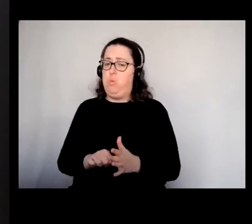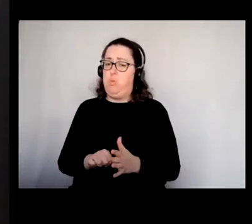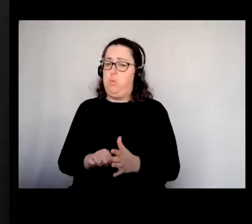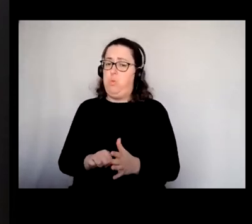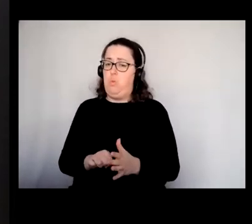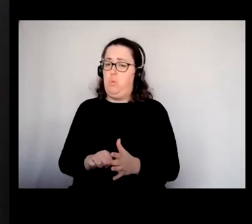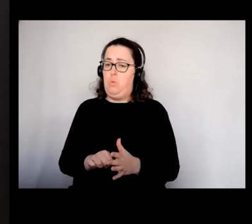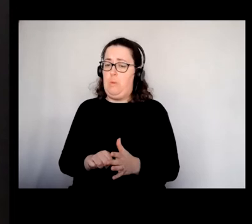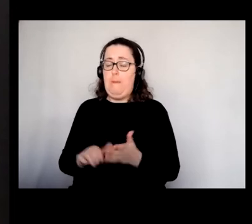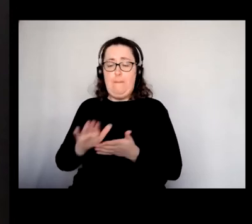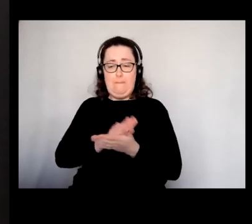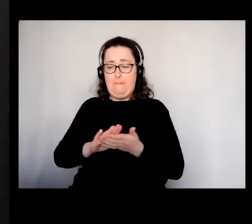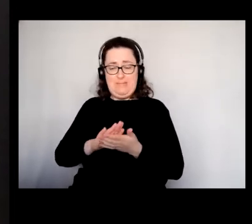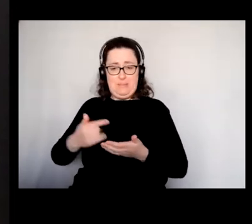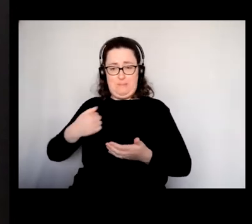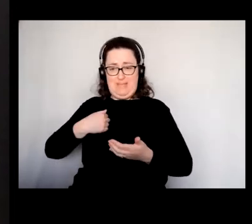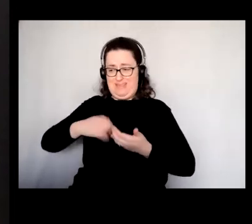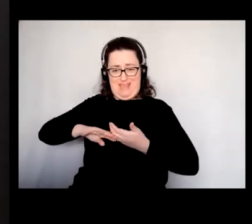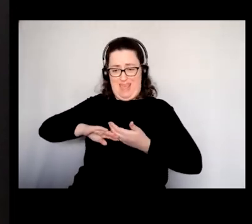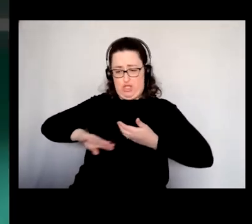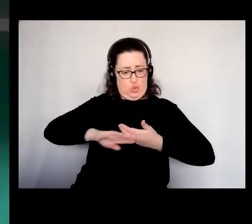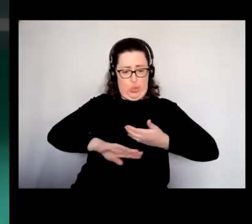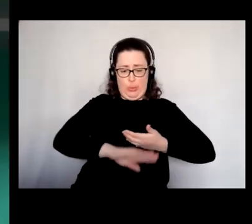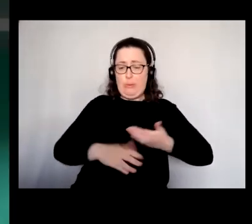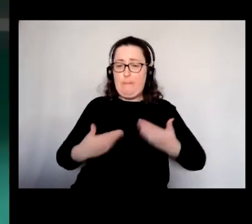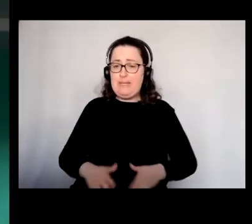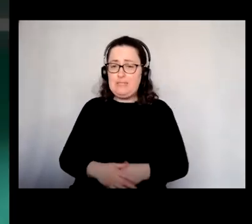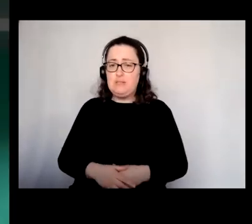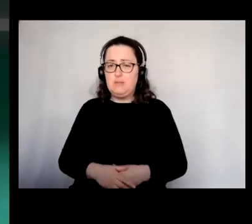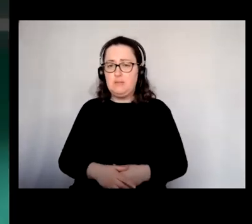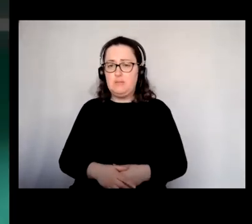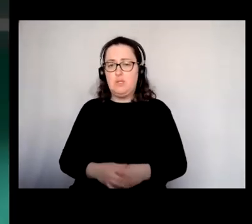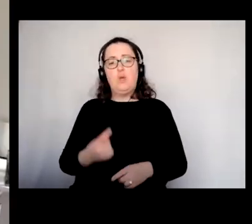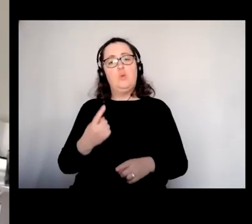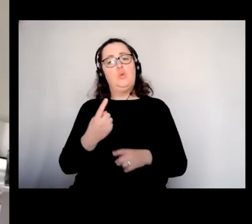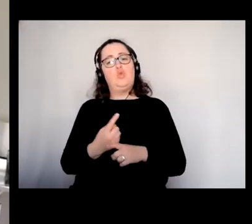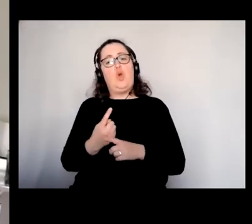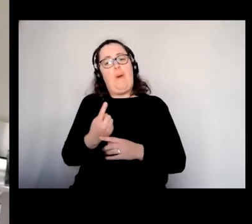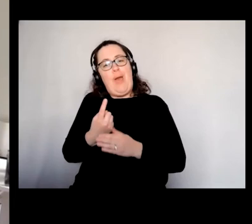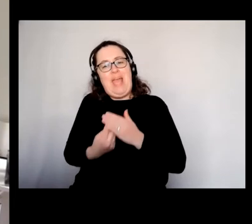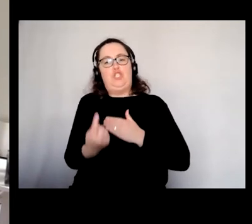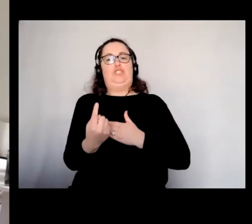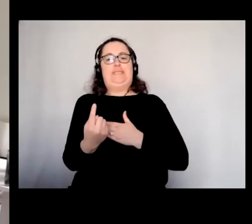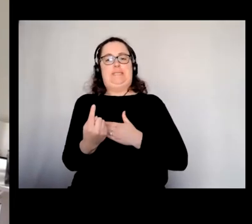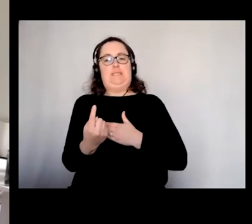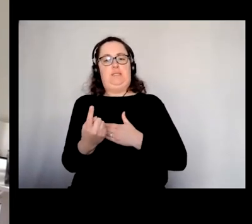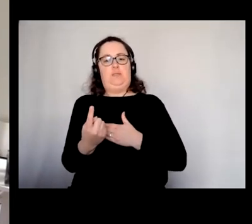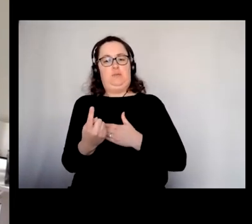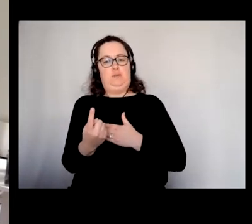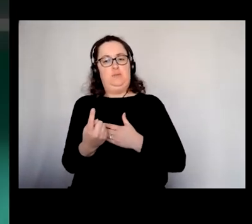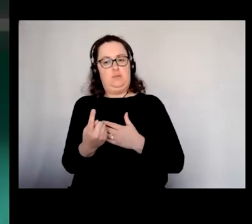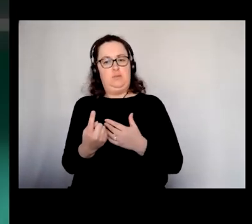And as a result has excluded me from so much. I think what we're talking about is agency. I think that as disabled